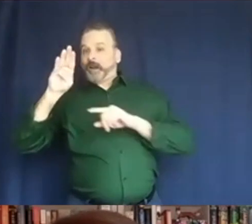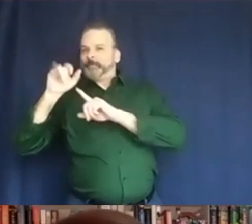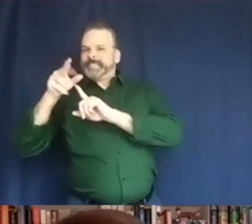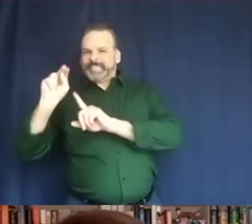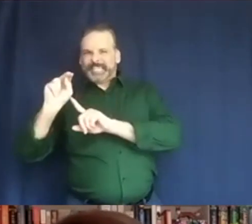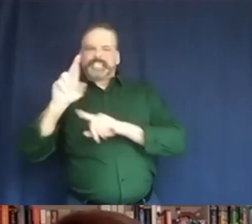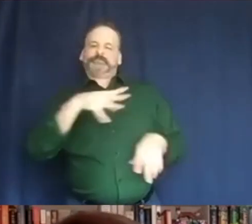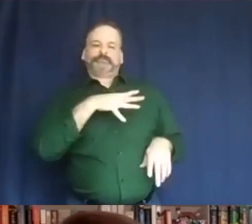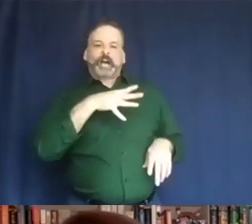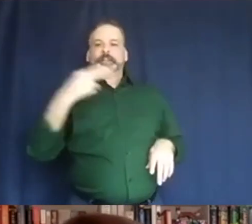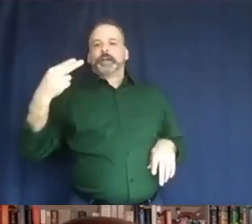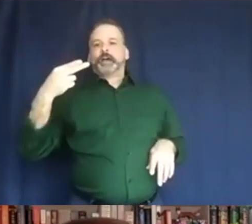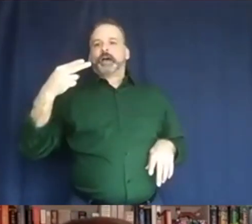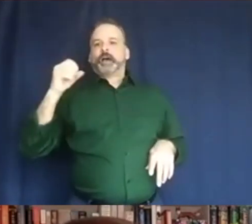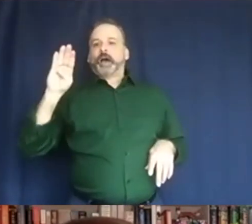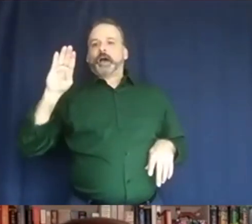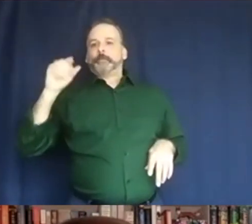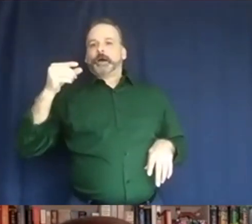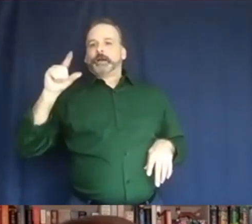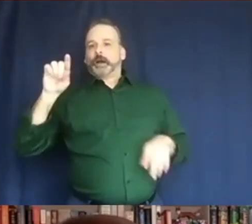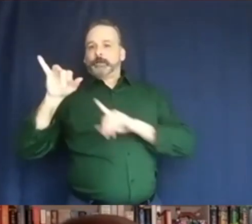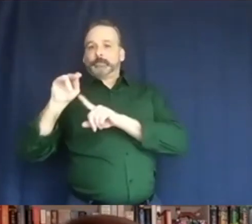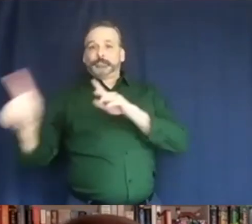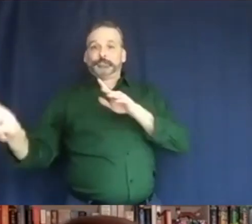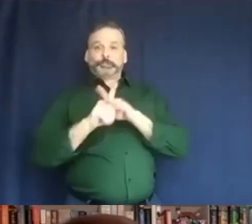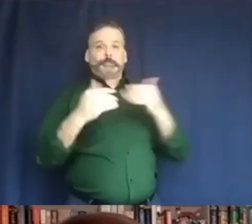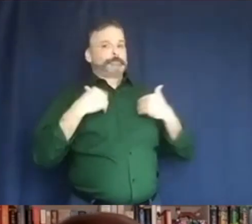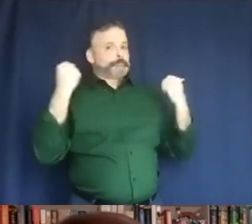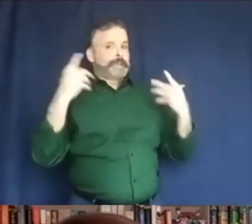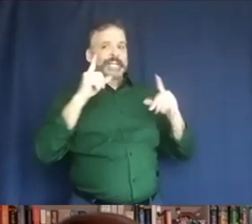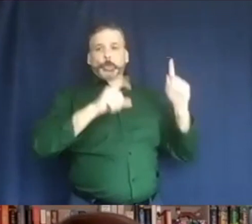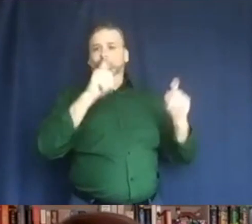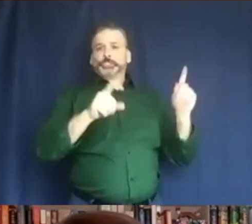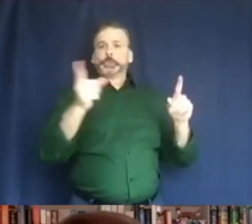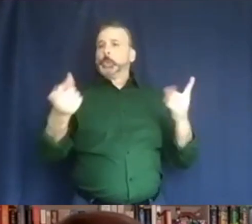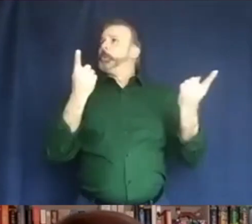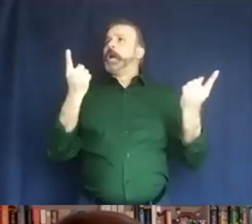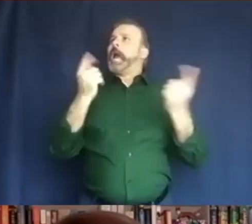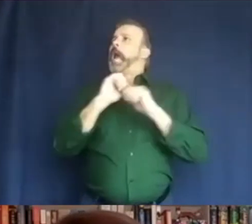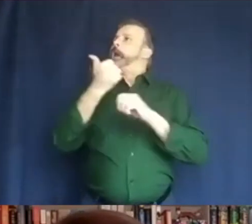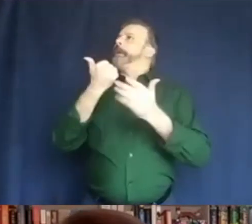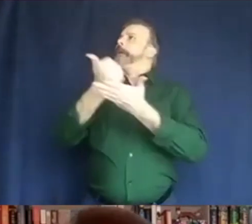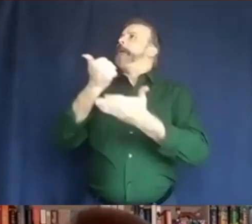The hobgoblin comes and has a lot of questions about how things work. So it's a lot of fun.